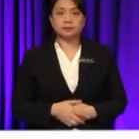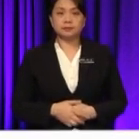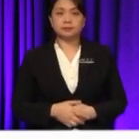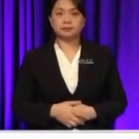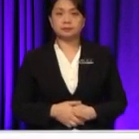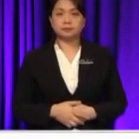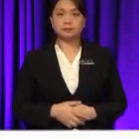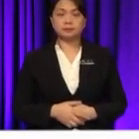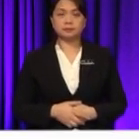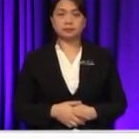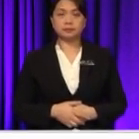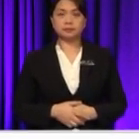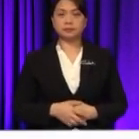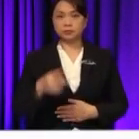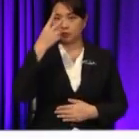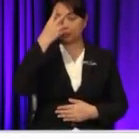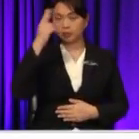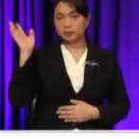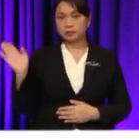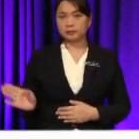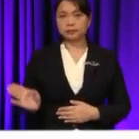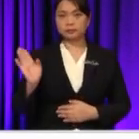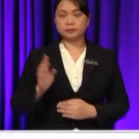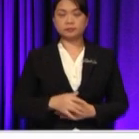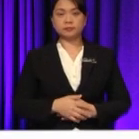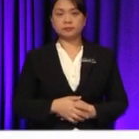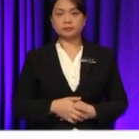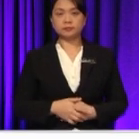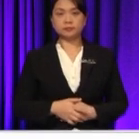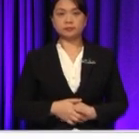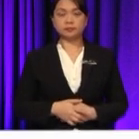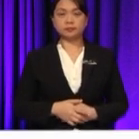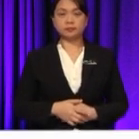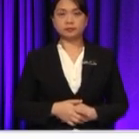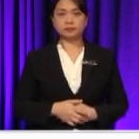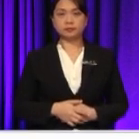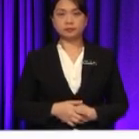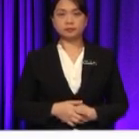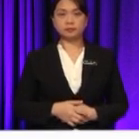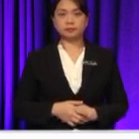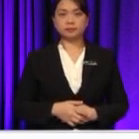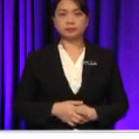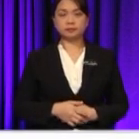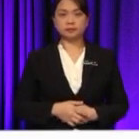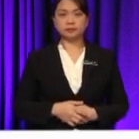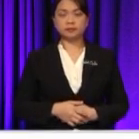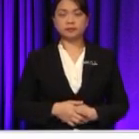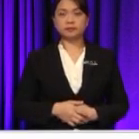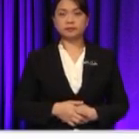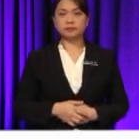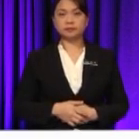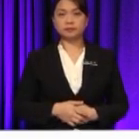hyphen. So we have a hyphen over here. And I think you misspelled the word friendly. Yes, there should be an